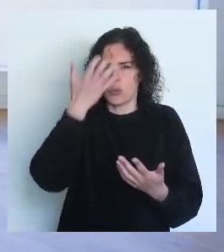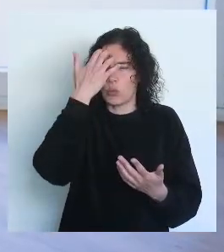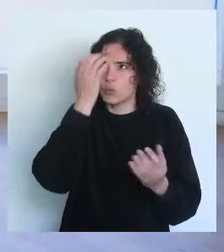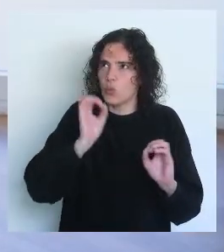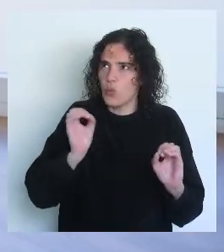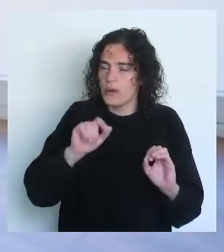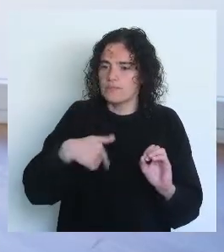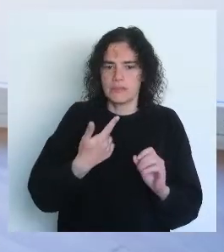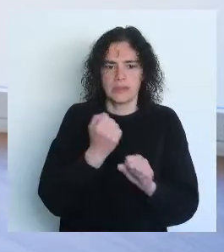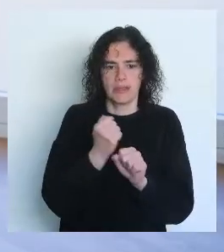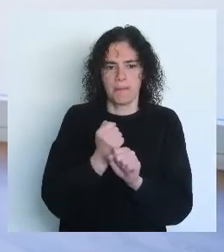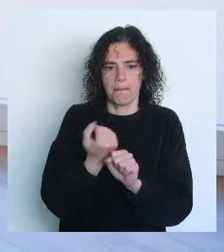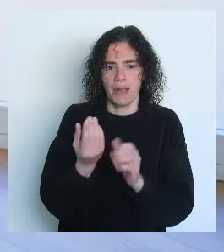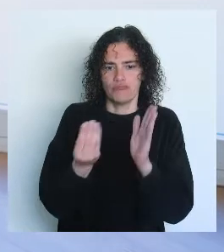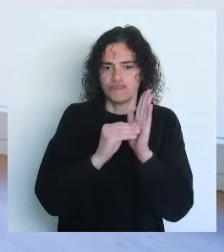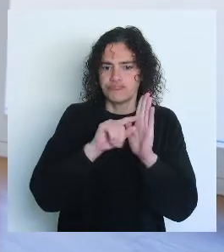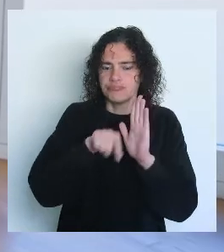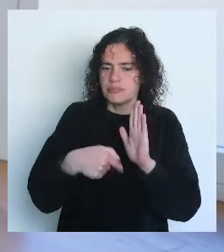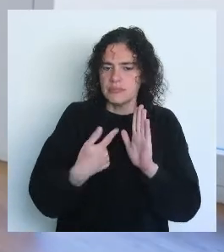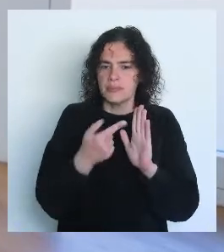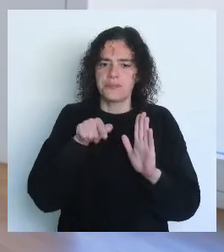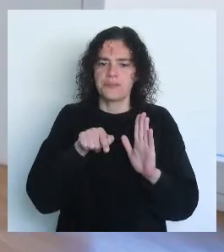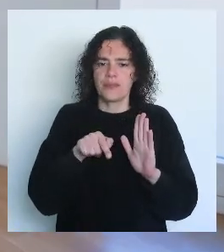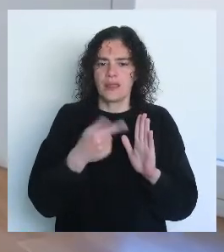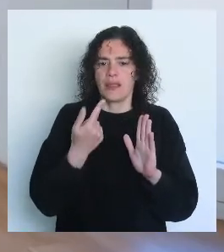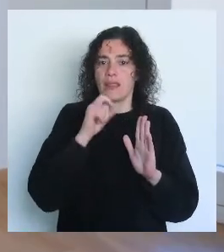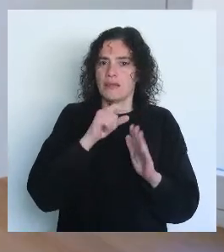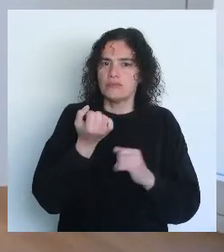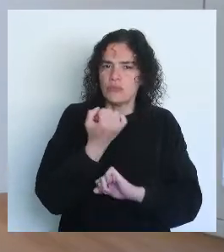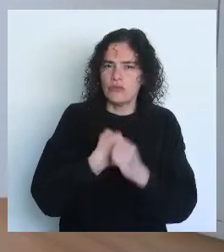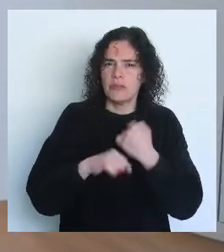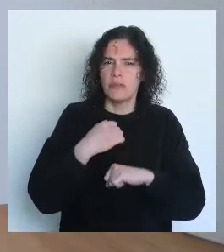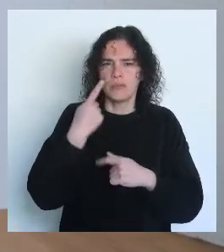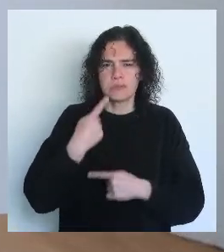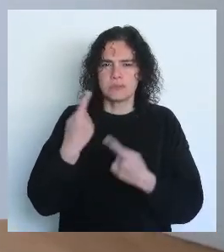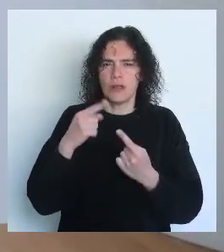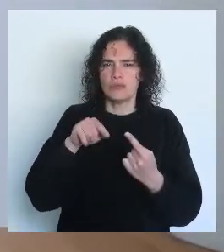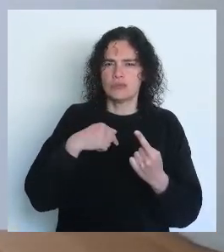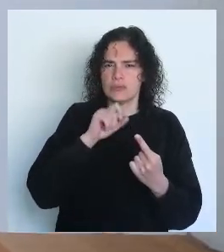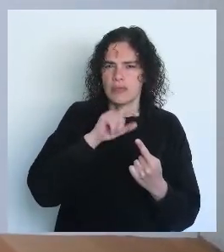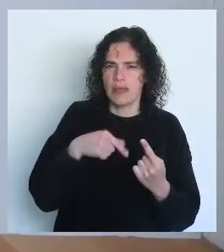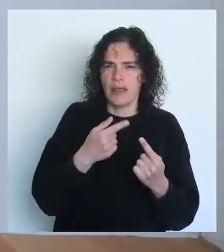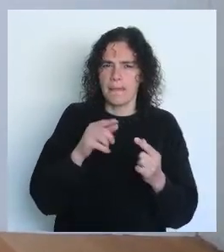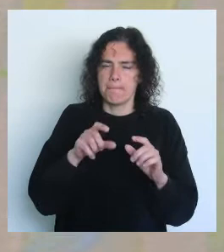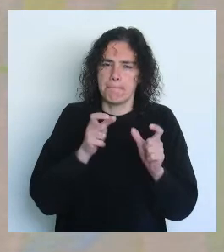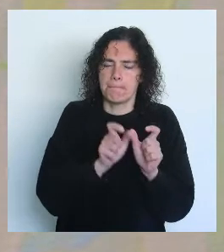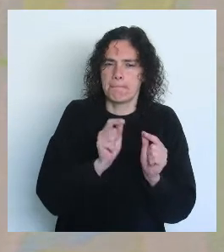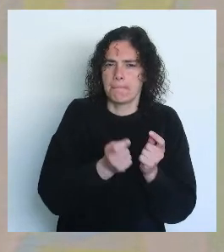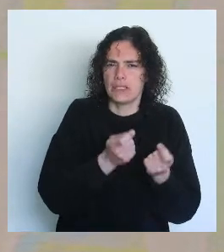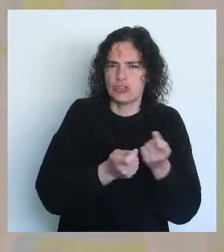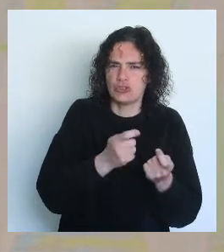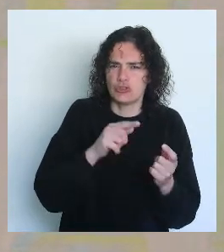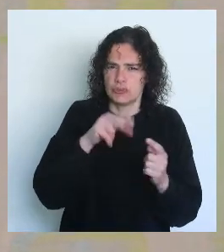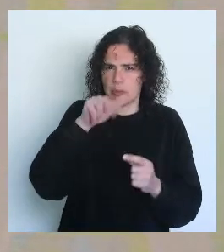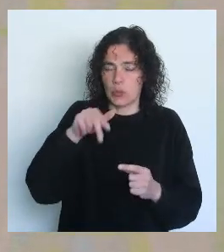the unconscious part of the work, just the hand, the gesture, the Dionysiac part of